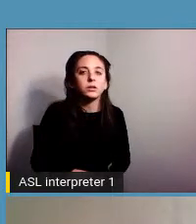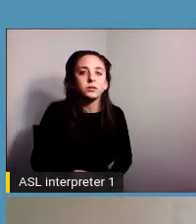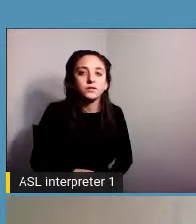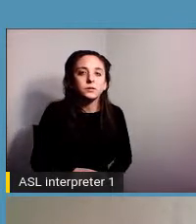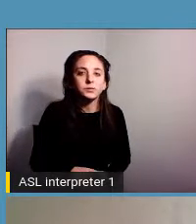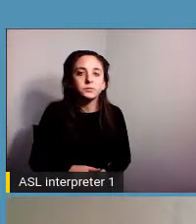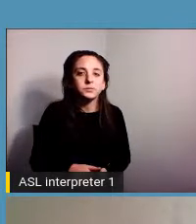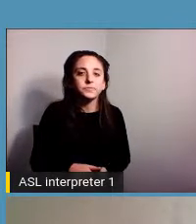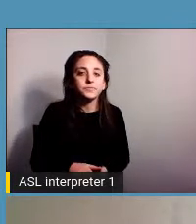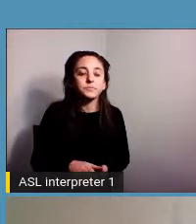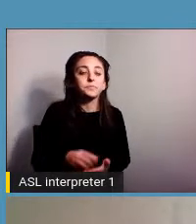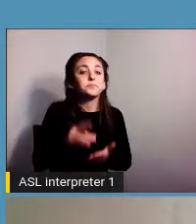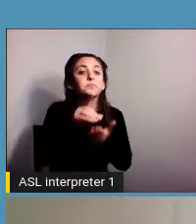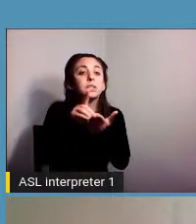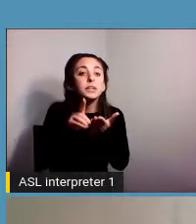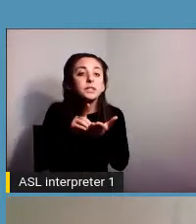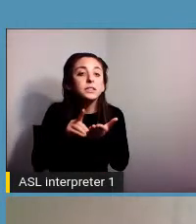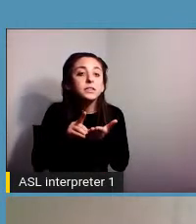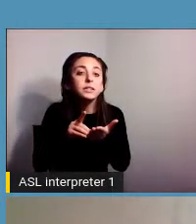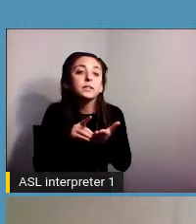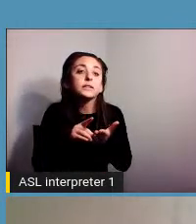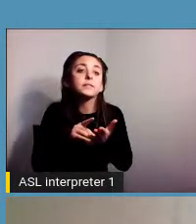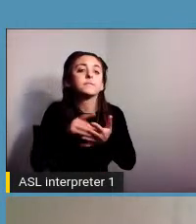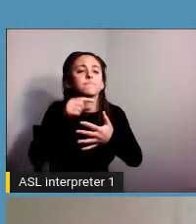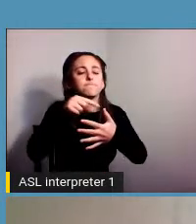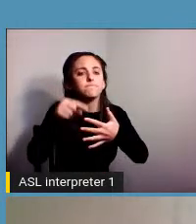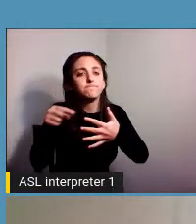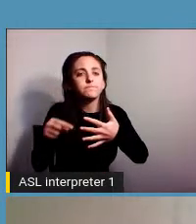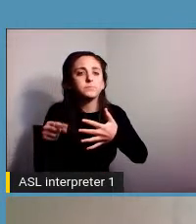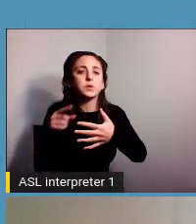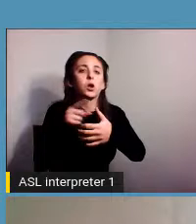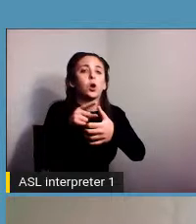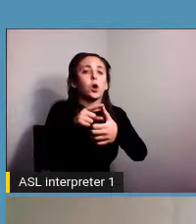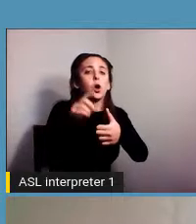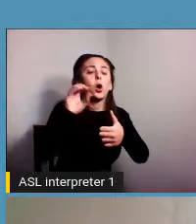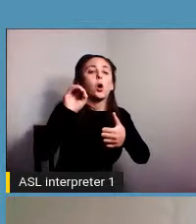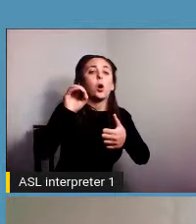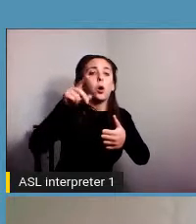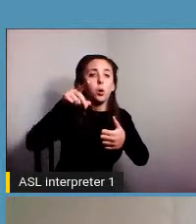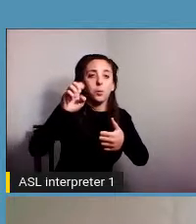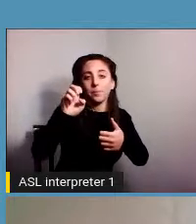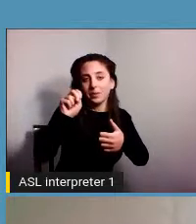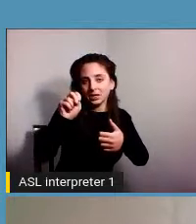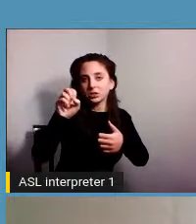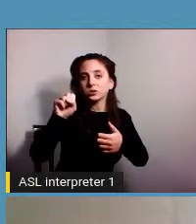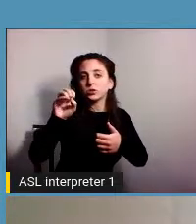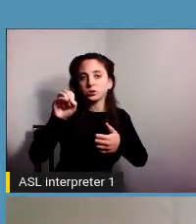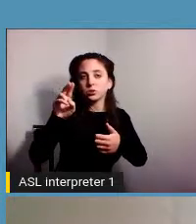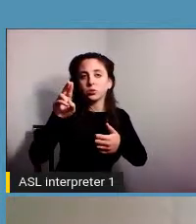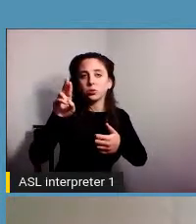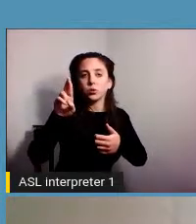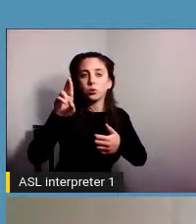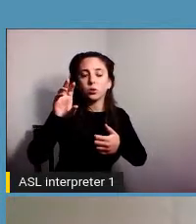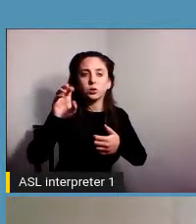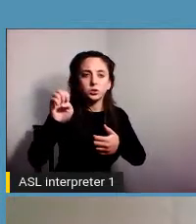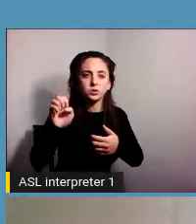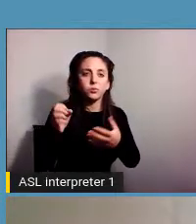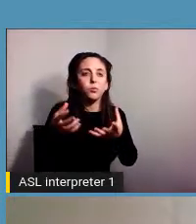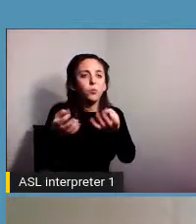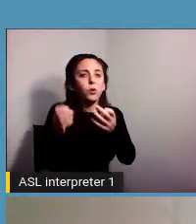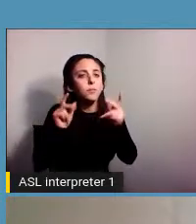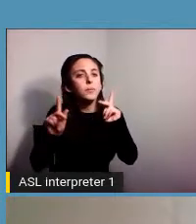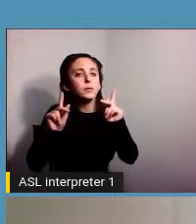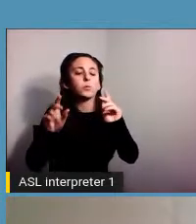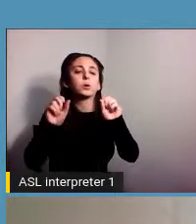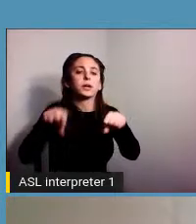The core design principles here, one, open source was critical because we wanted wide adoption and we wanted people to be able to add to the